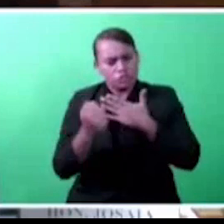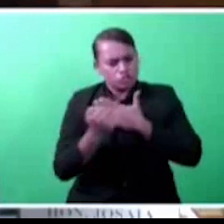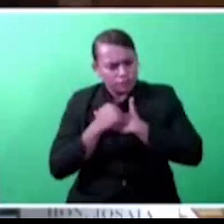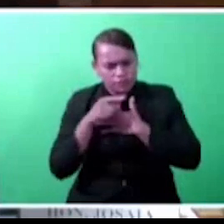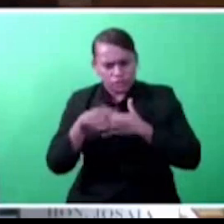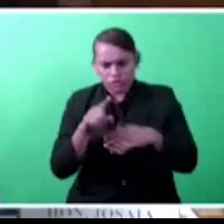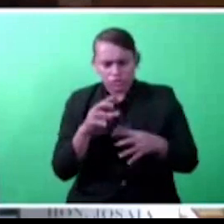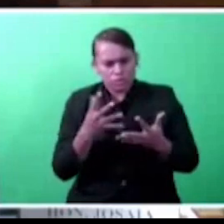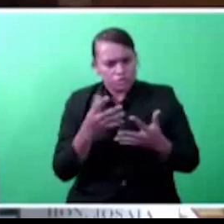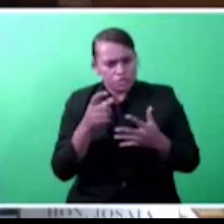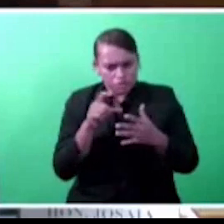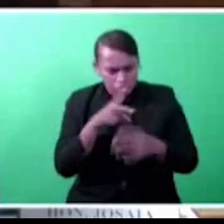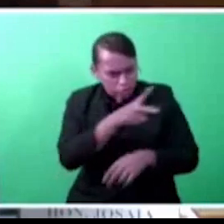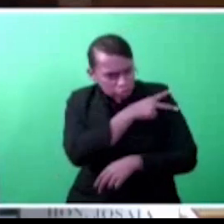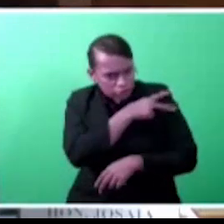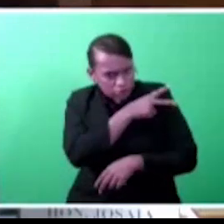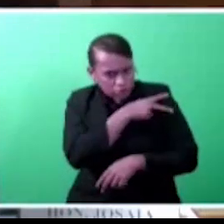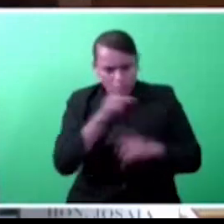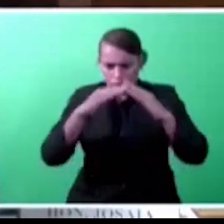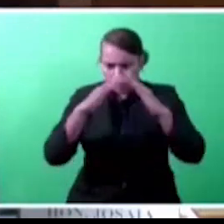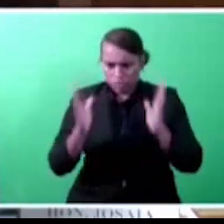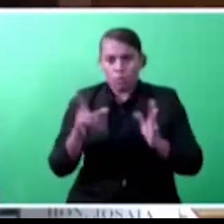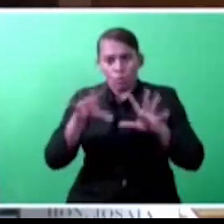they had a coordinated validation mission, Mr. Speaker, sir,